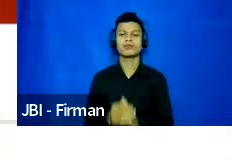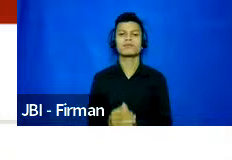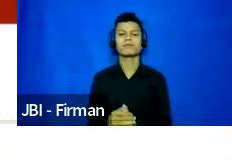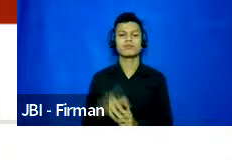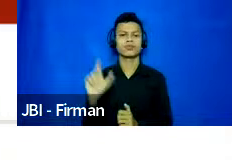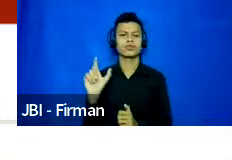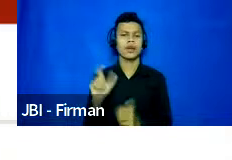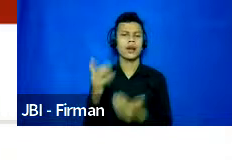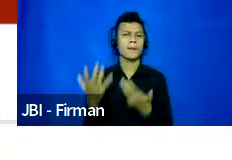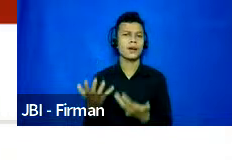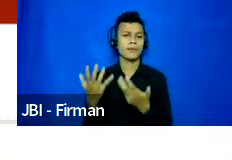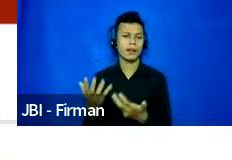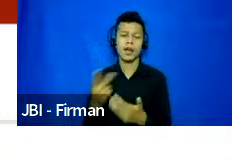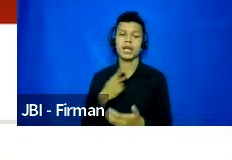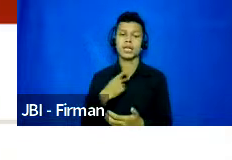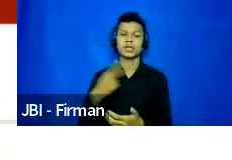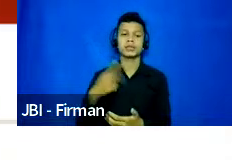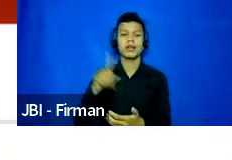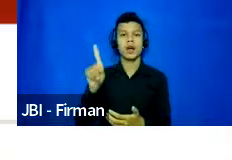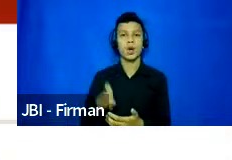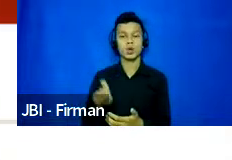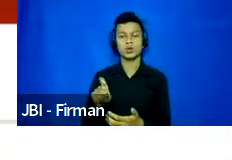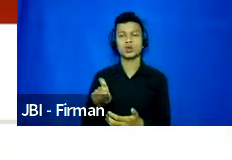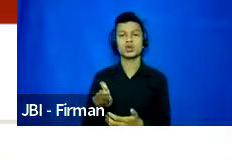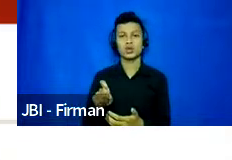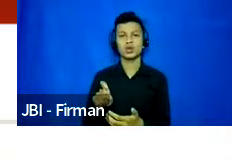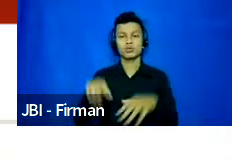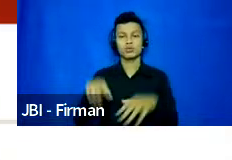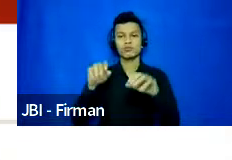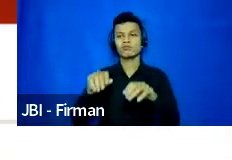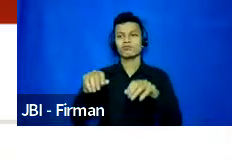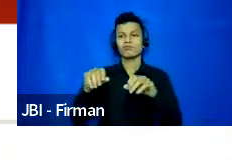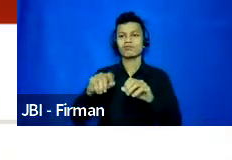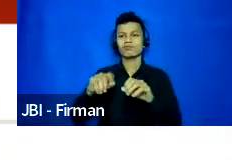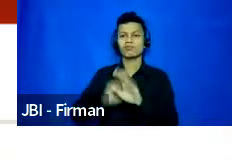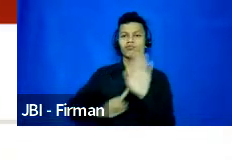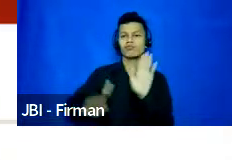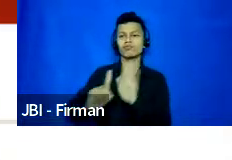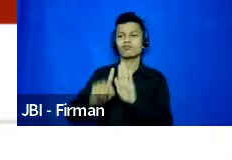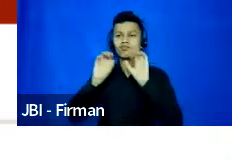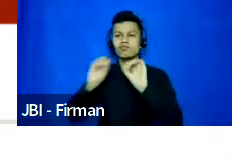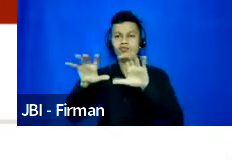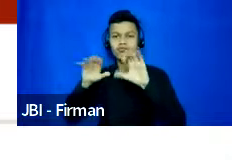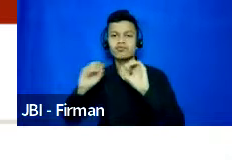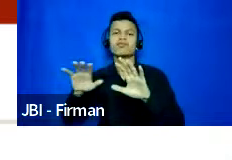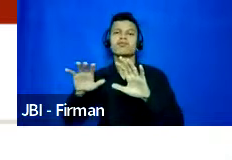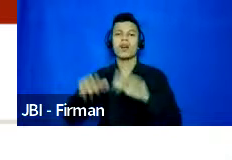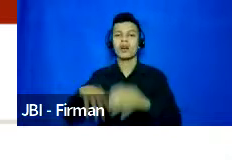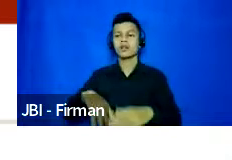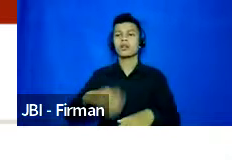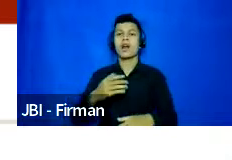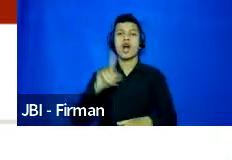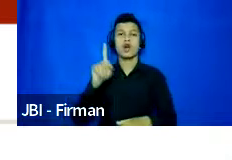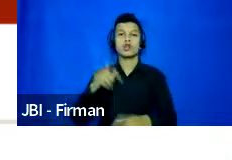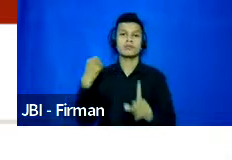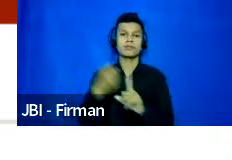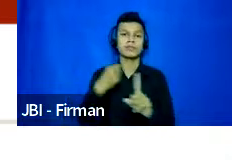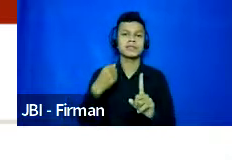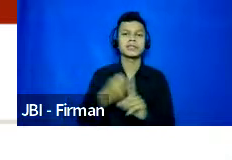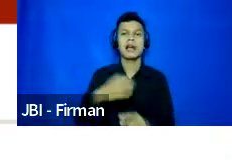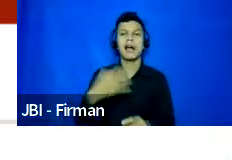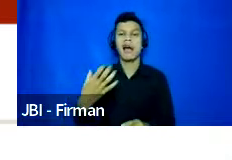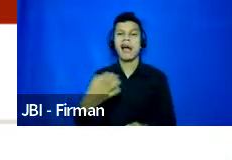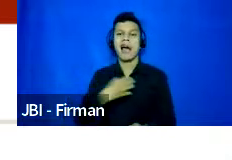we need to continue to be the voice for children, advocating for equitable right to education for all children at